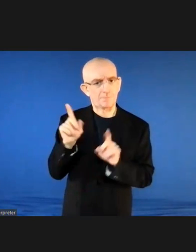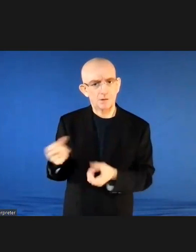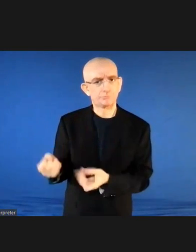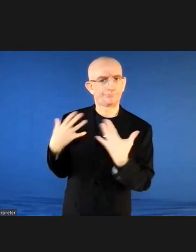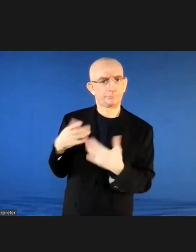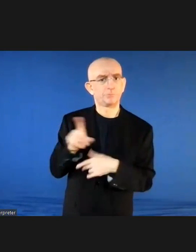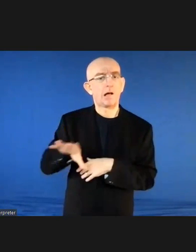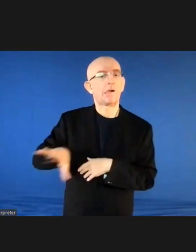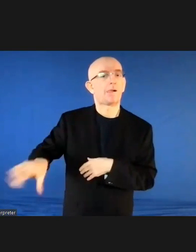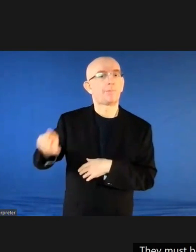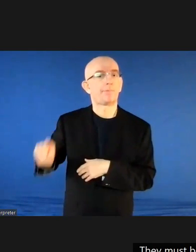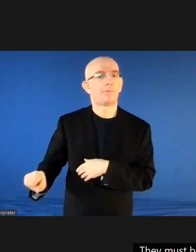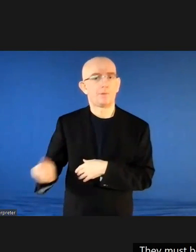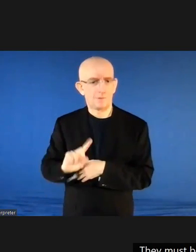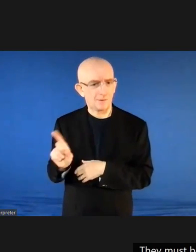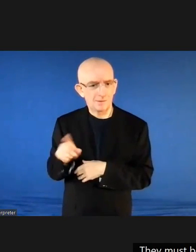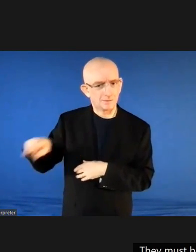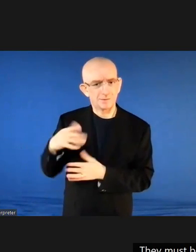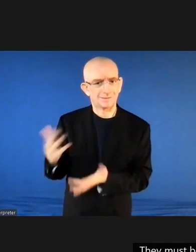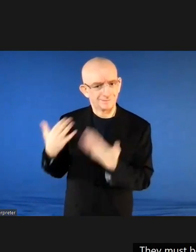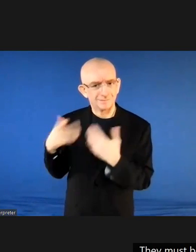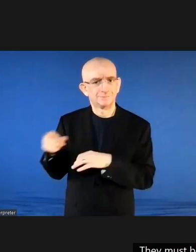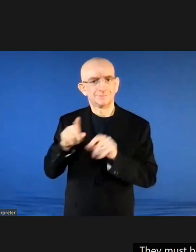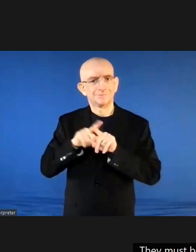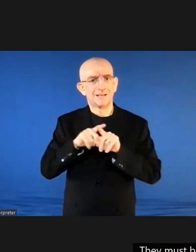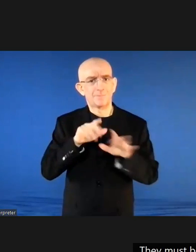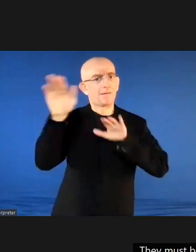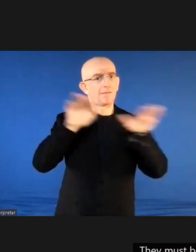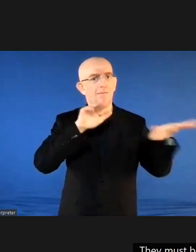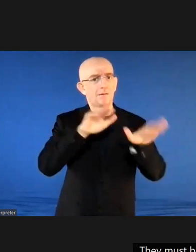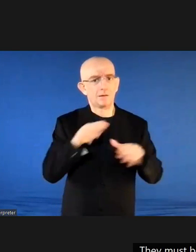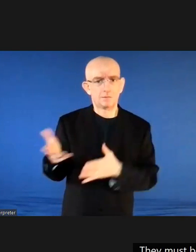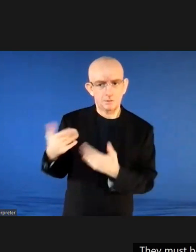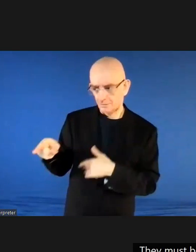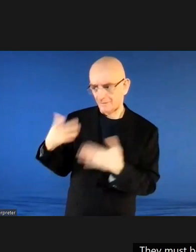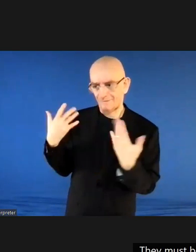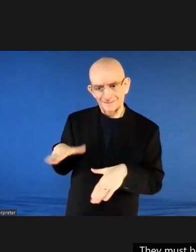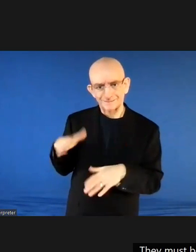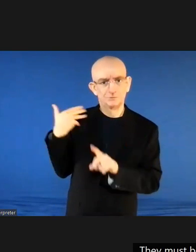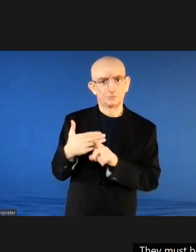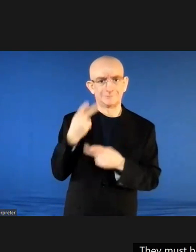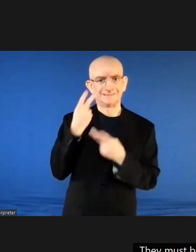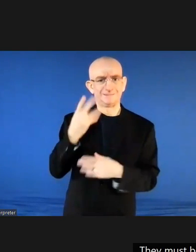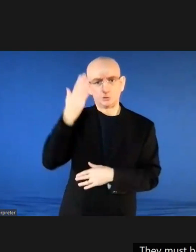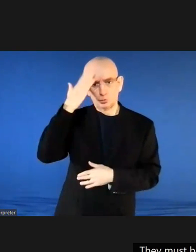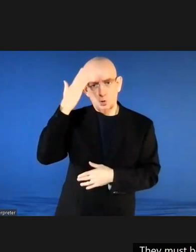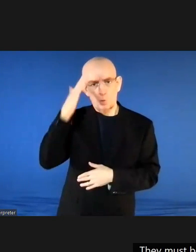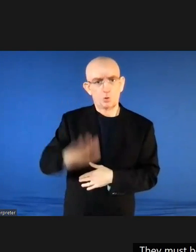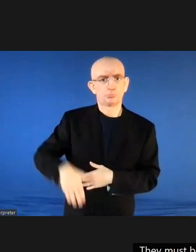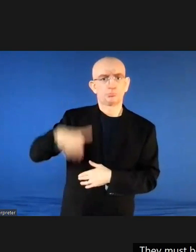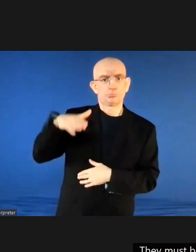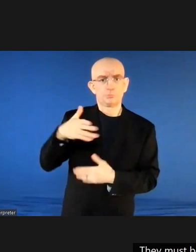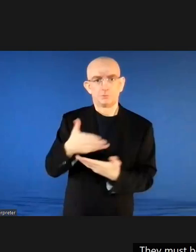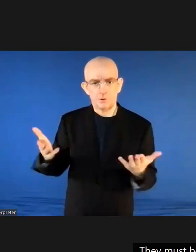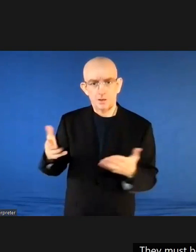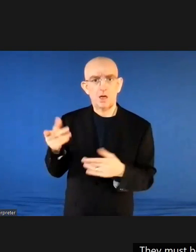children, and they must be listened to and included and allowed to participate and supported to